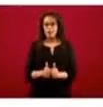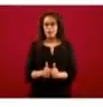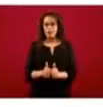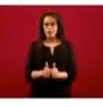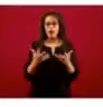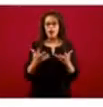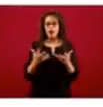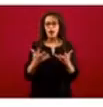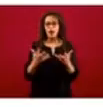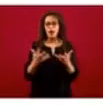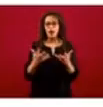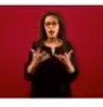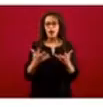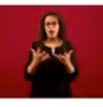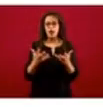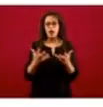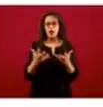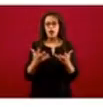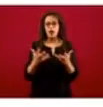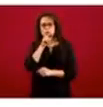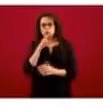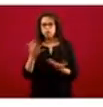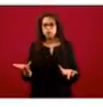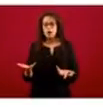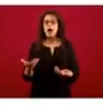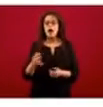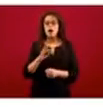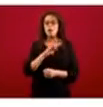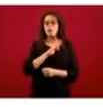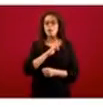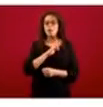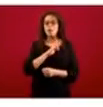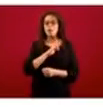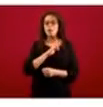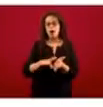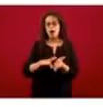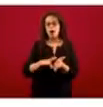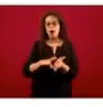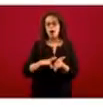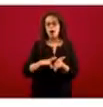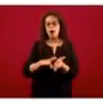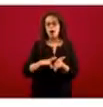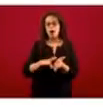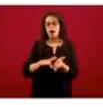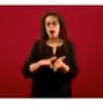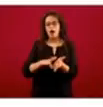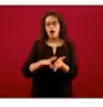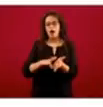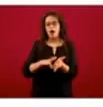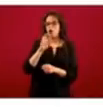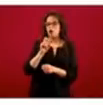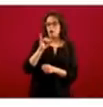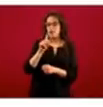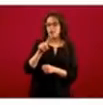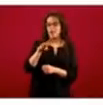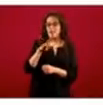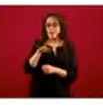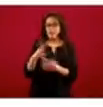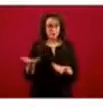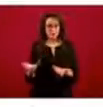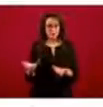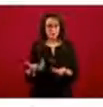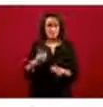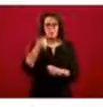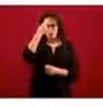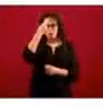in order for our patients to stay at their home, be able to stay at their home, but still manage any cause